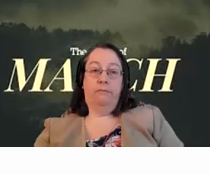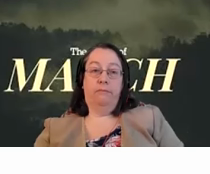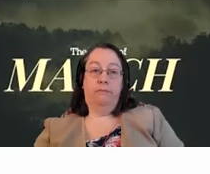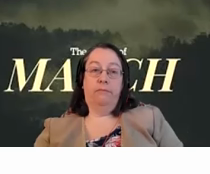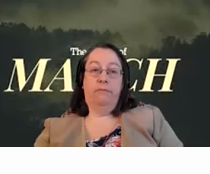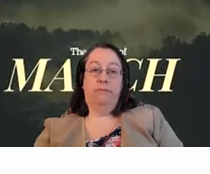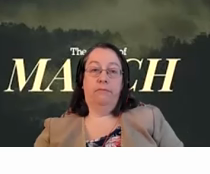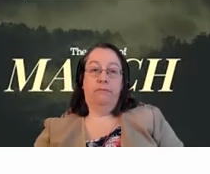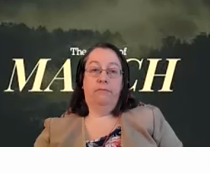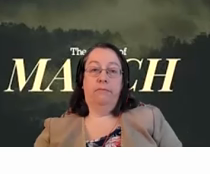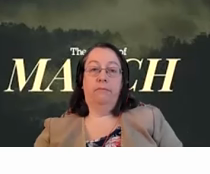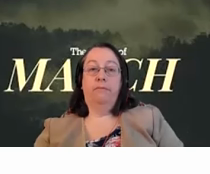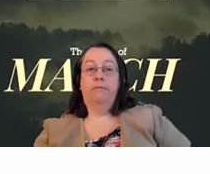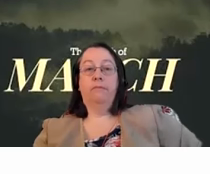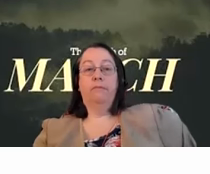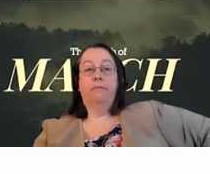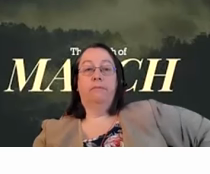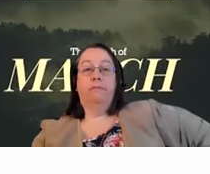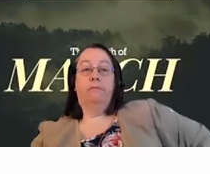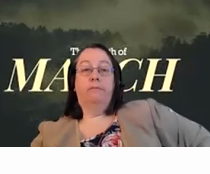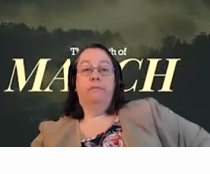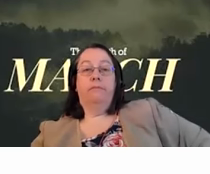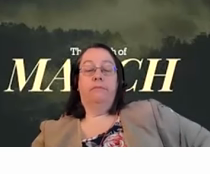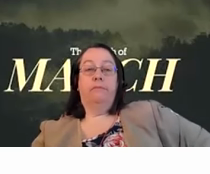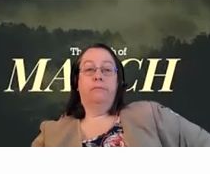answer any questions, thank you.